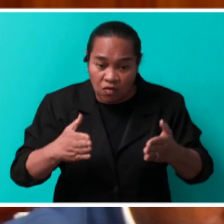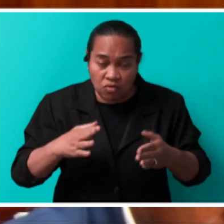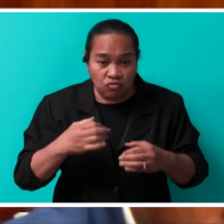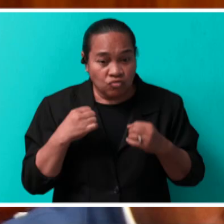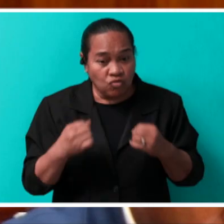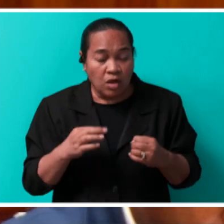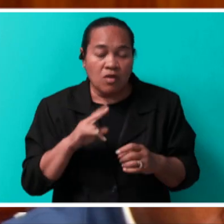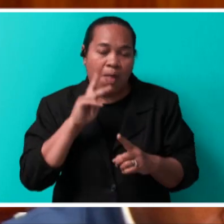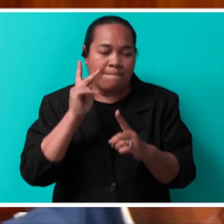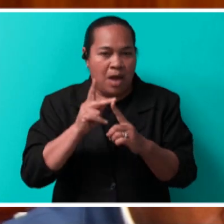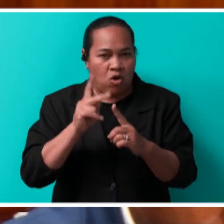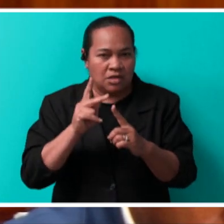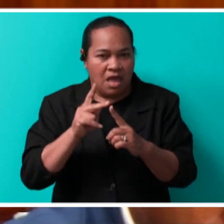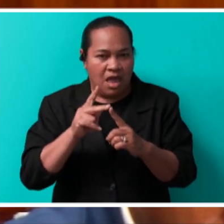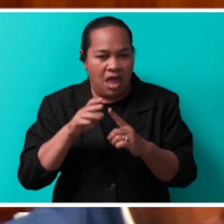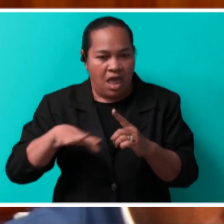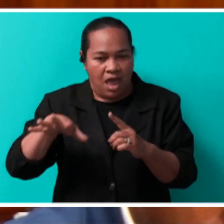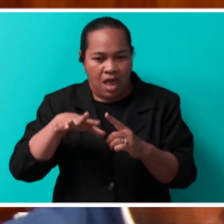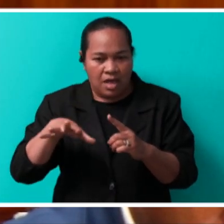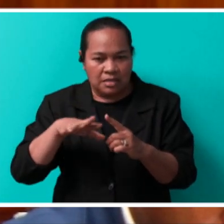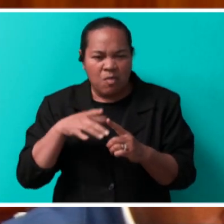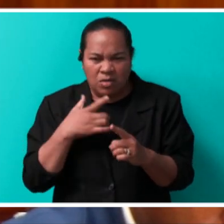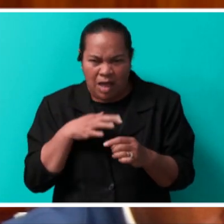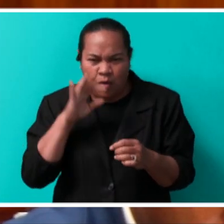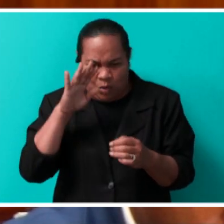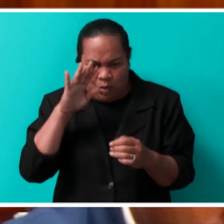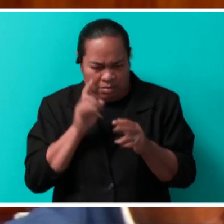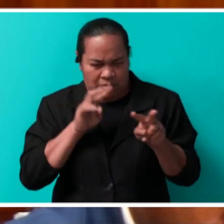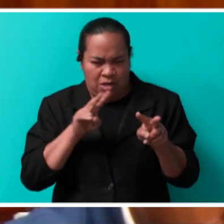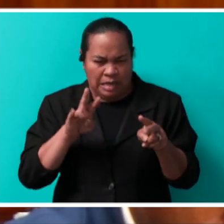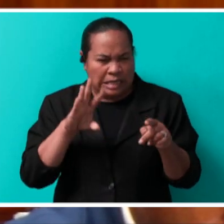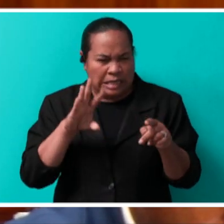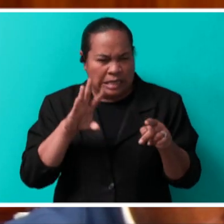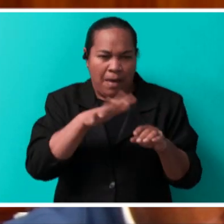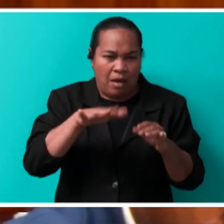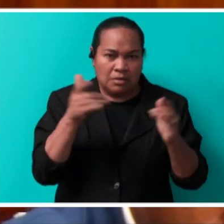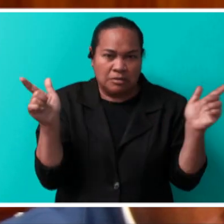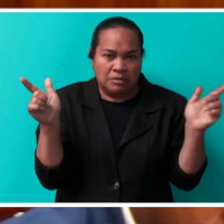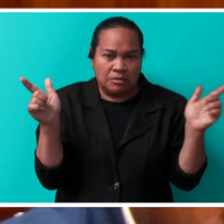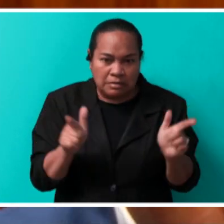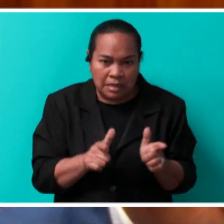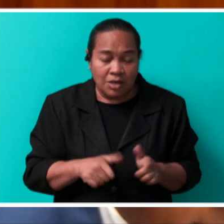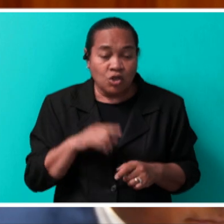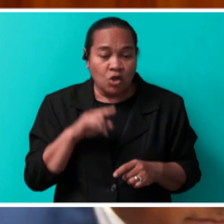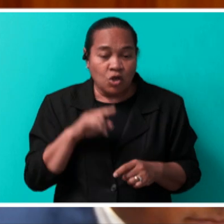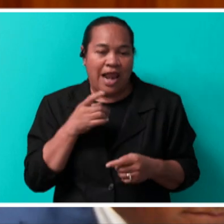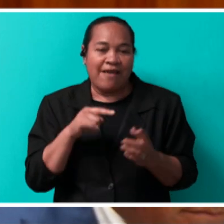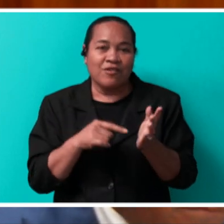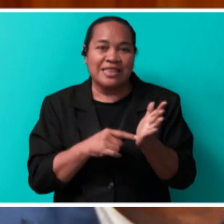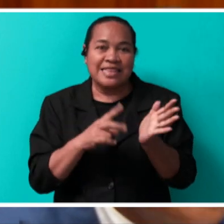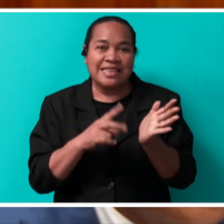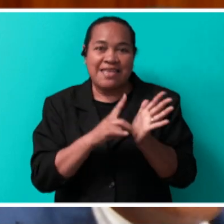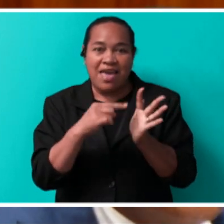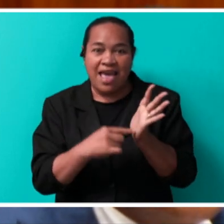areas experiencing critical shortages. Mr. Speaker, sir, awards for the Tibet